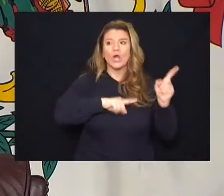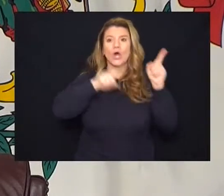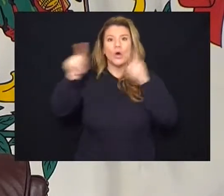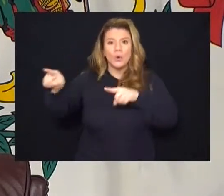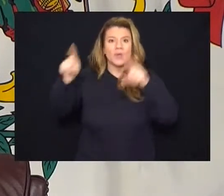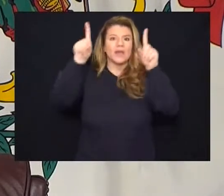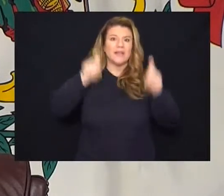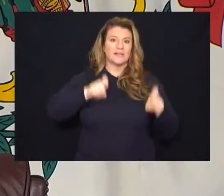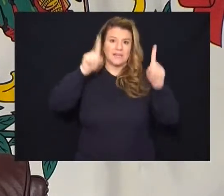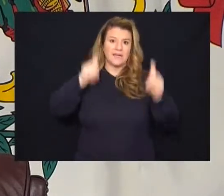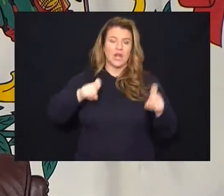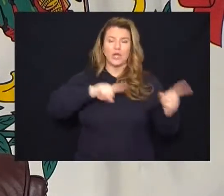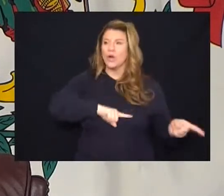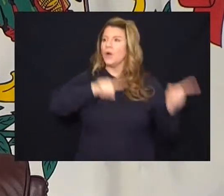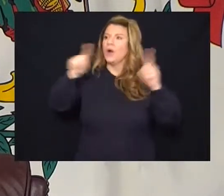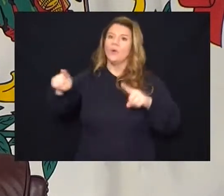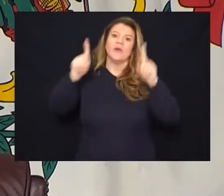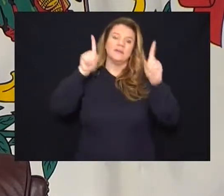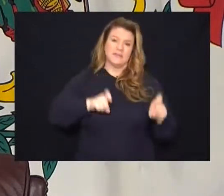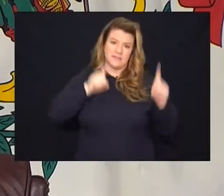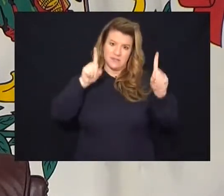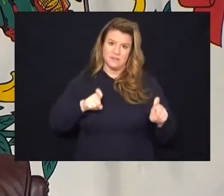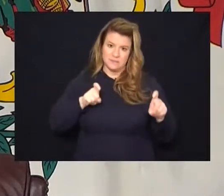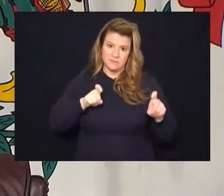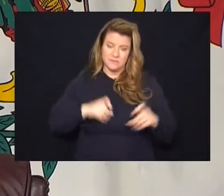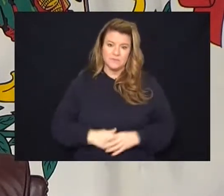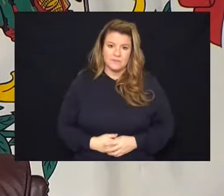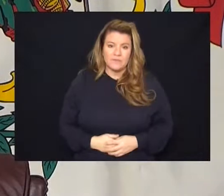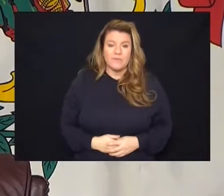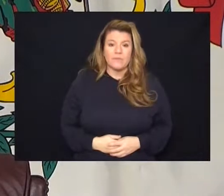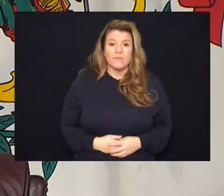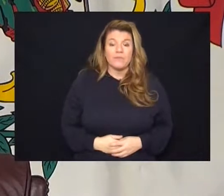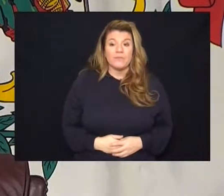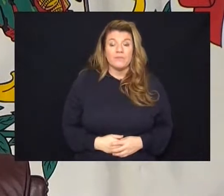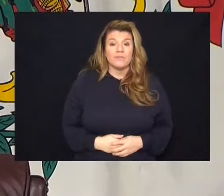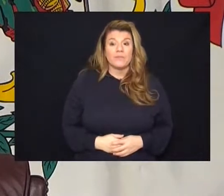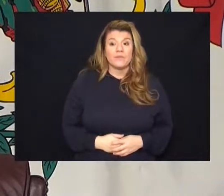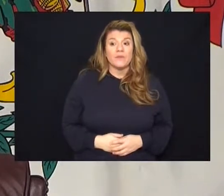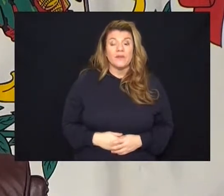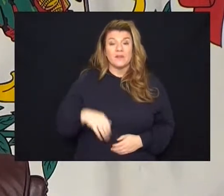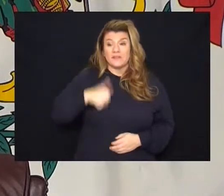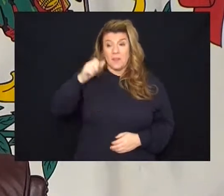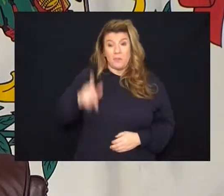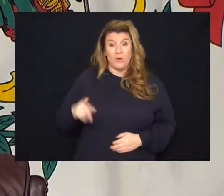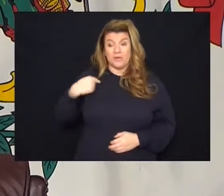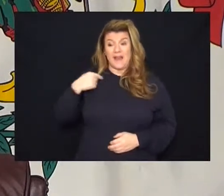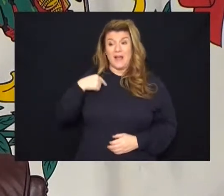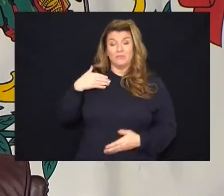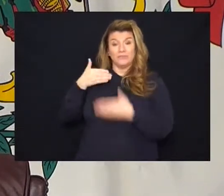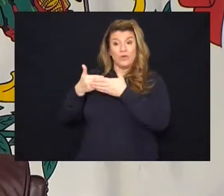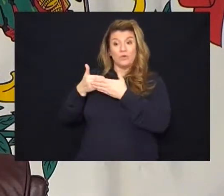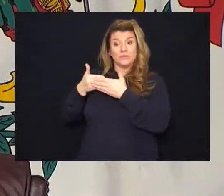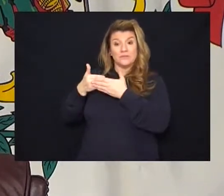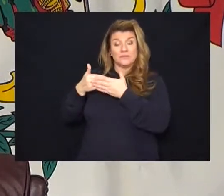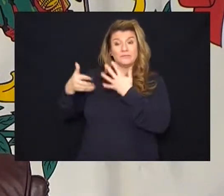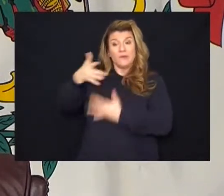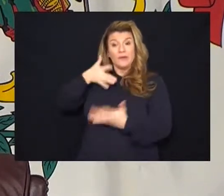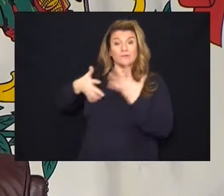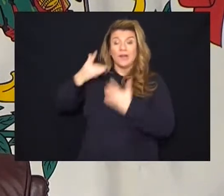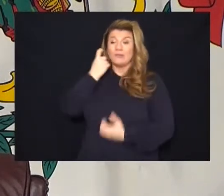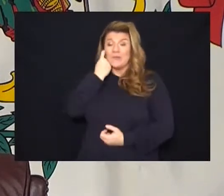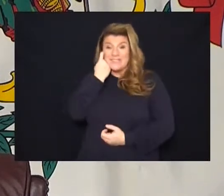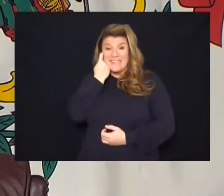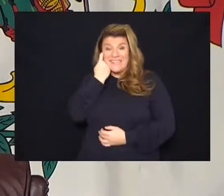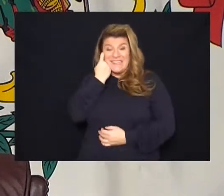tested. Get tested. I had another individual that I was around, close with in the last couple of days